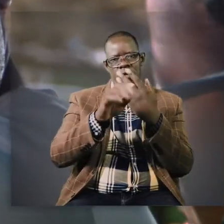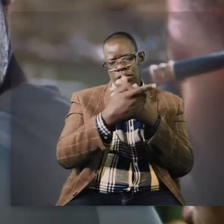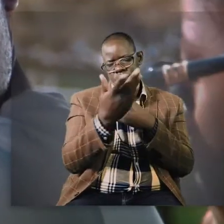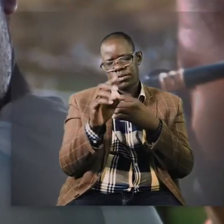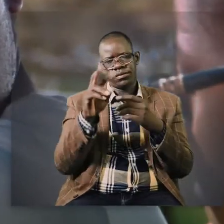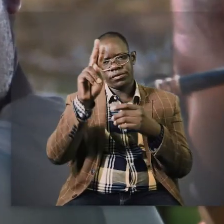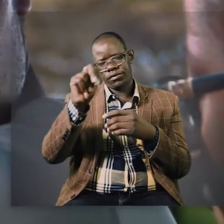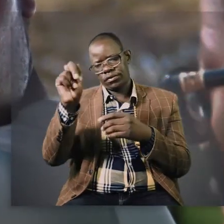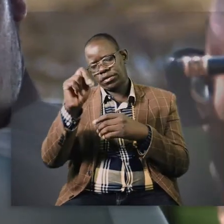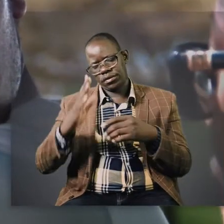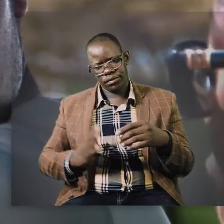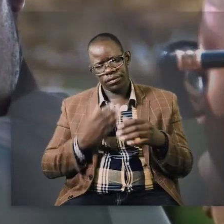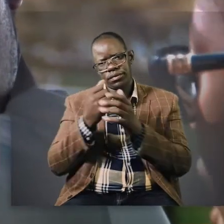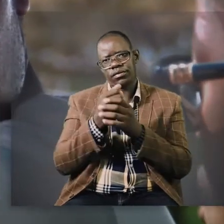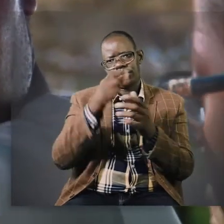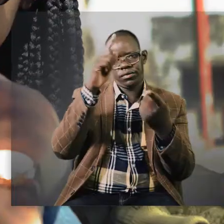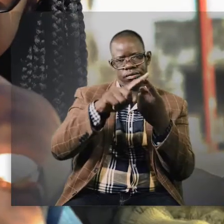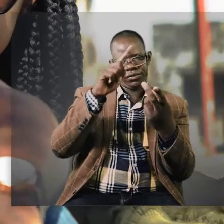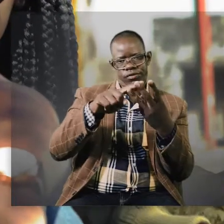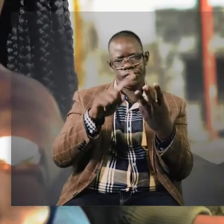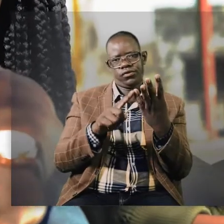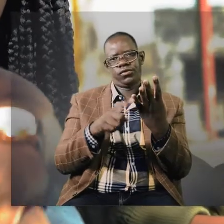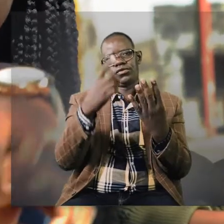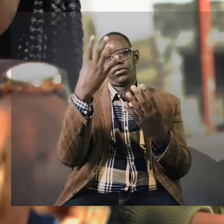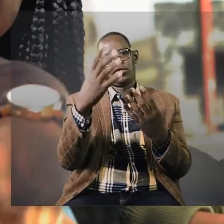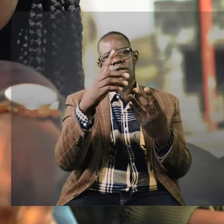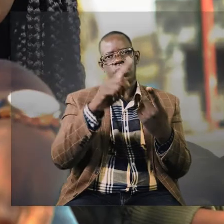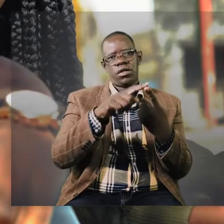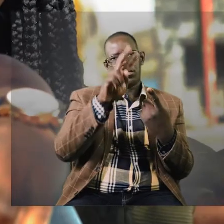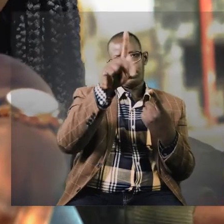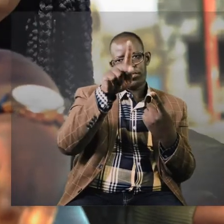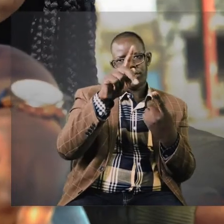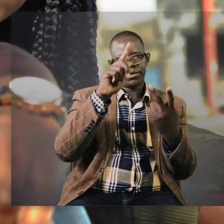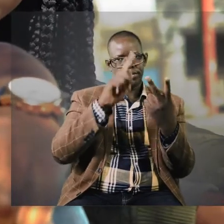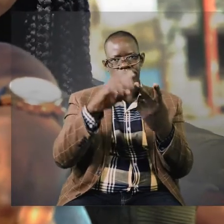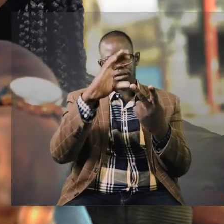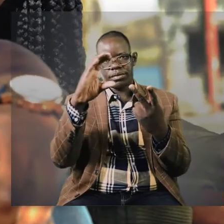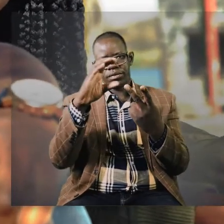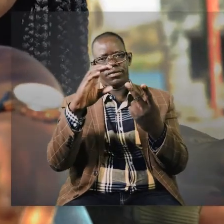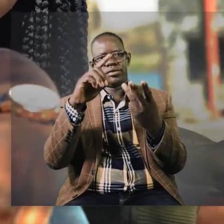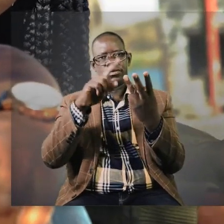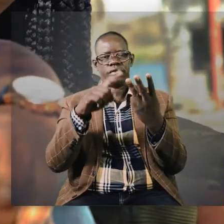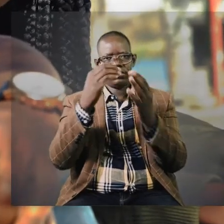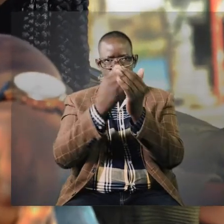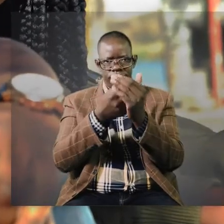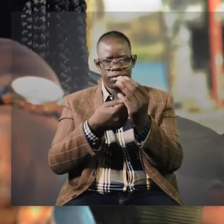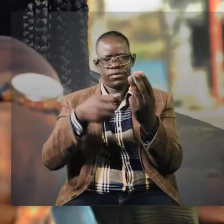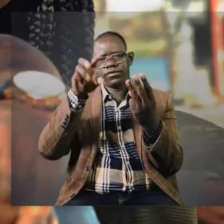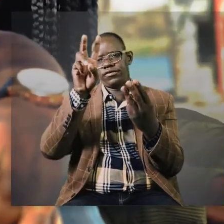all the nutrients it needs. There are 4 kinds of nutrients. There are proteins, carbohydrates,